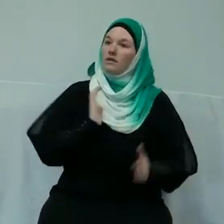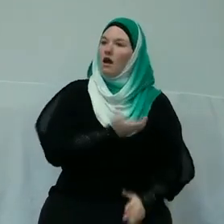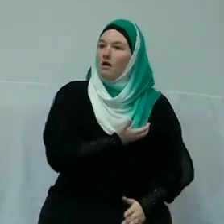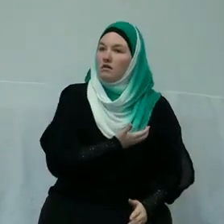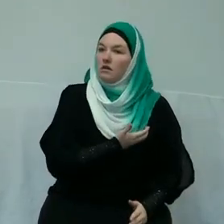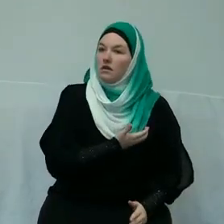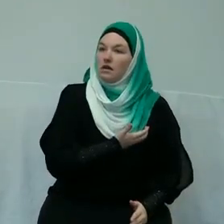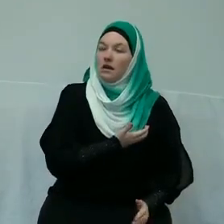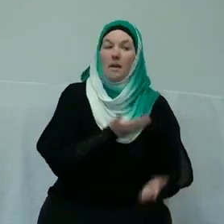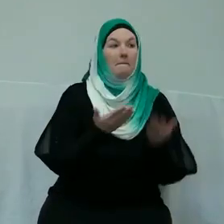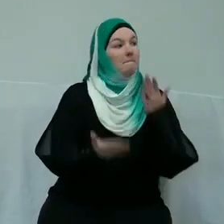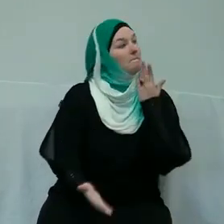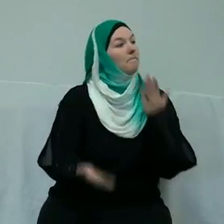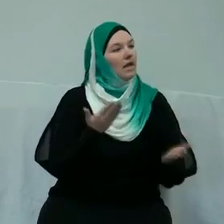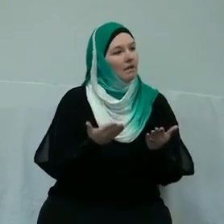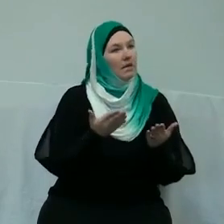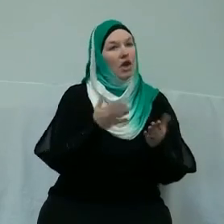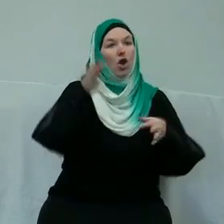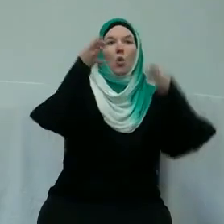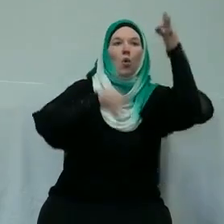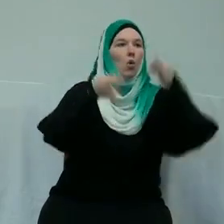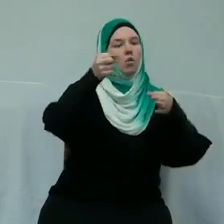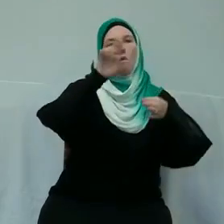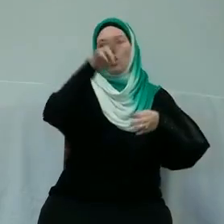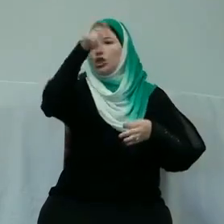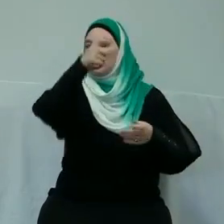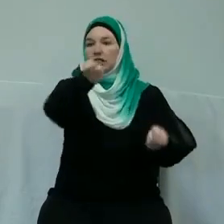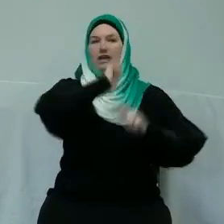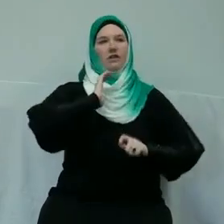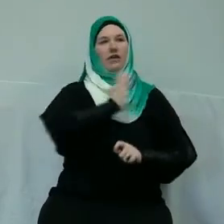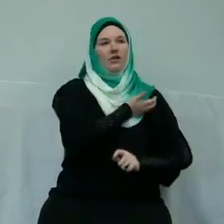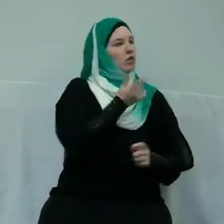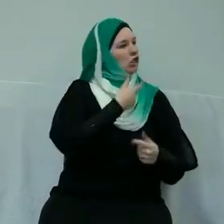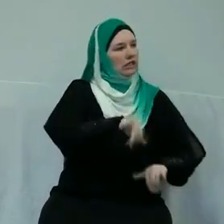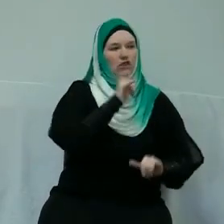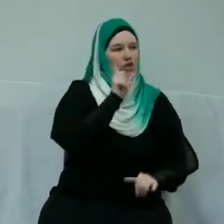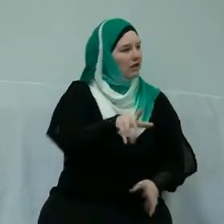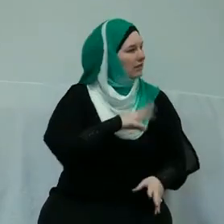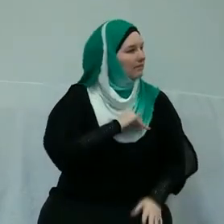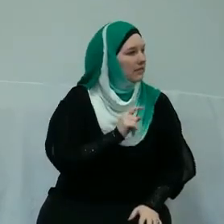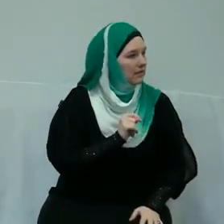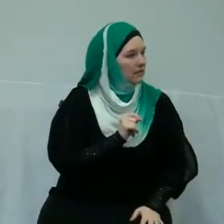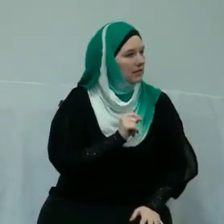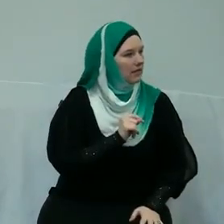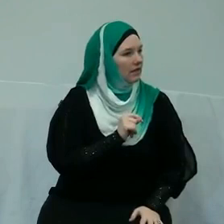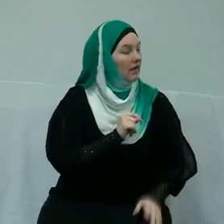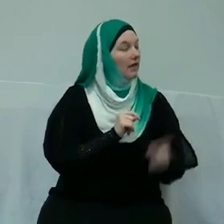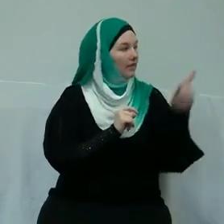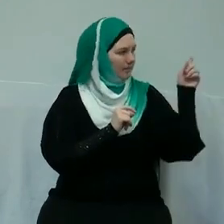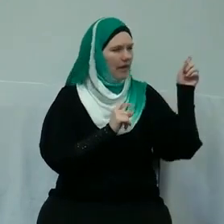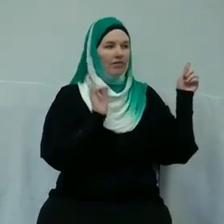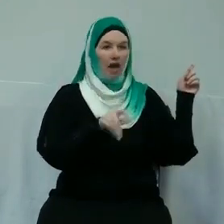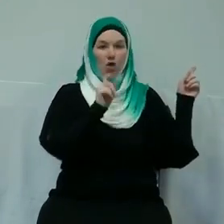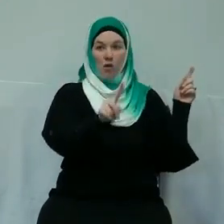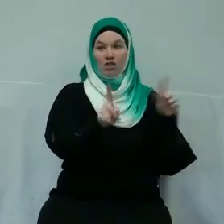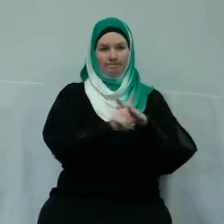not, even if the courts give it to us or anybody gives it to us. I get this question